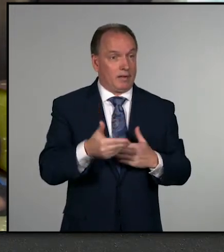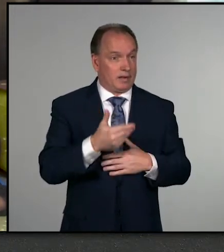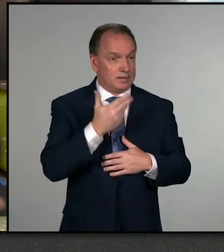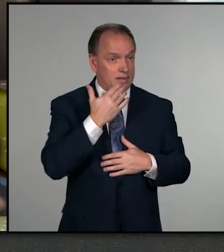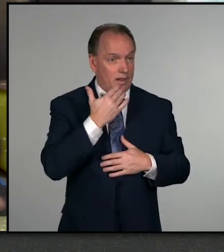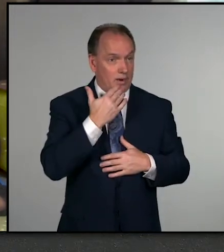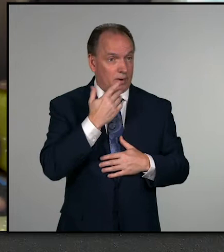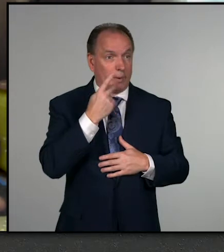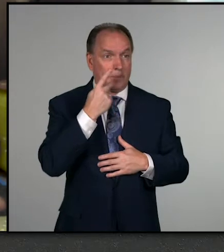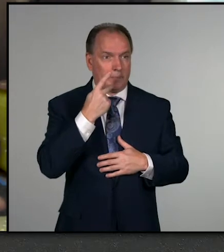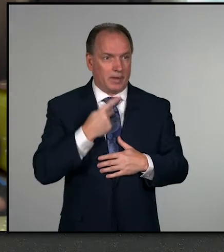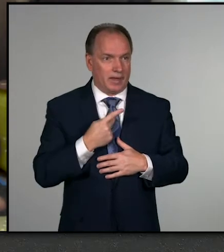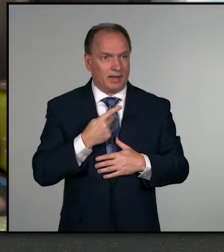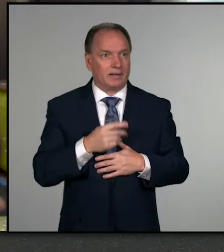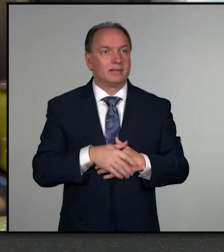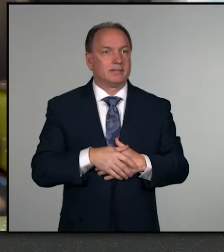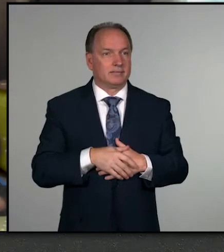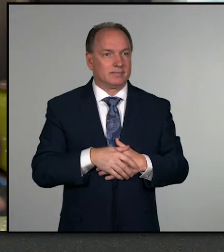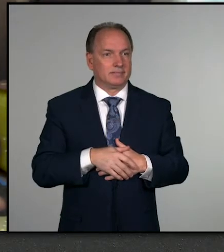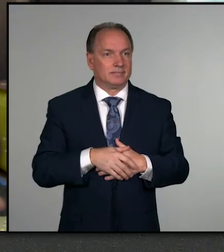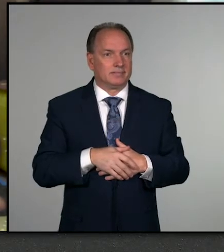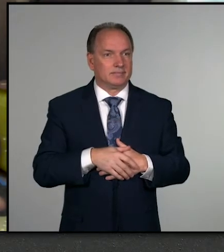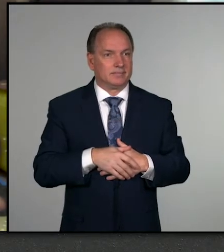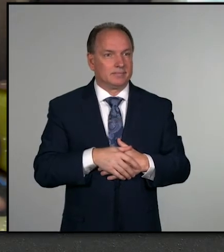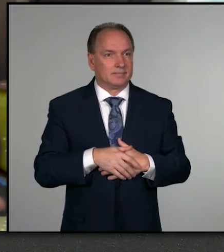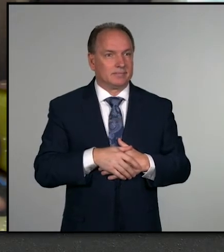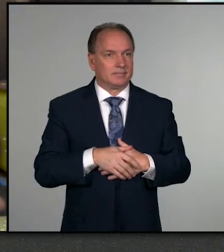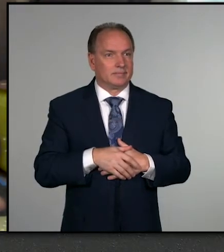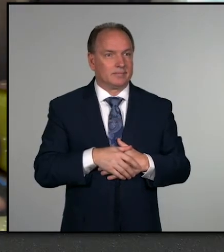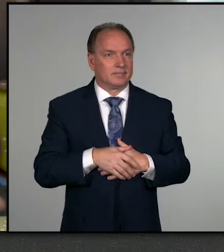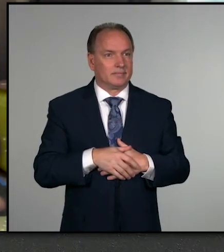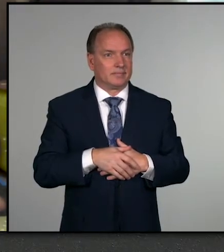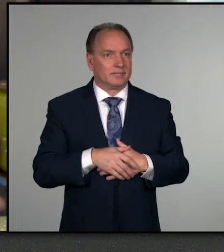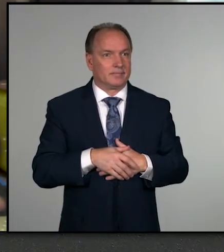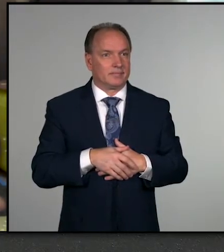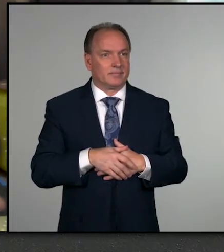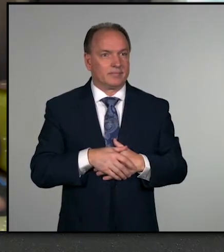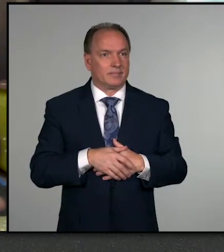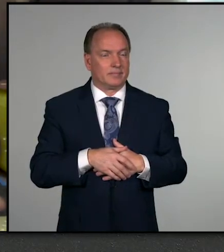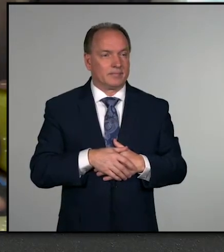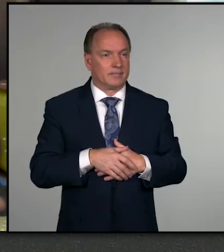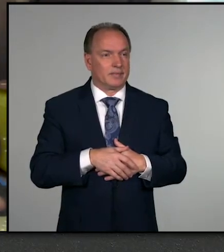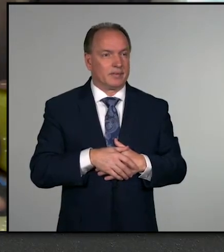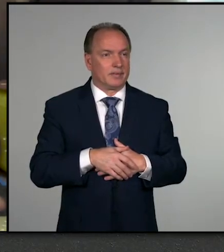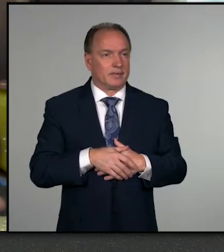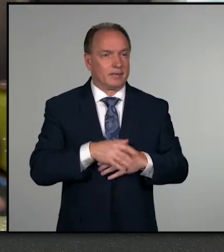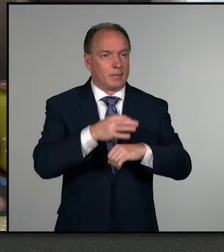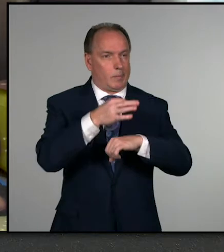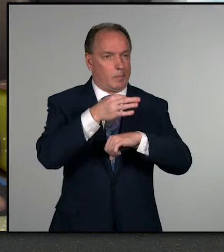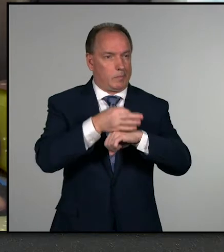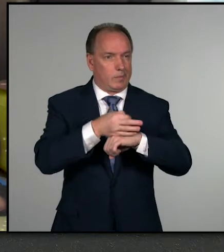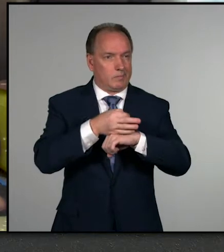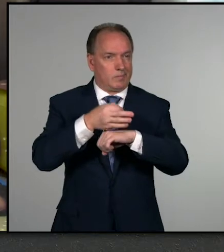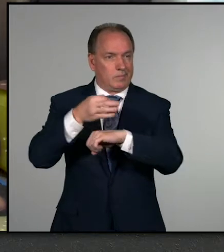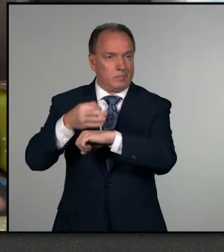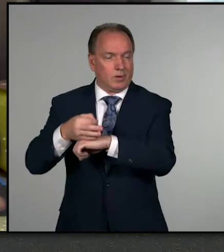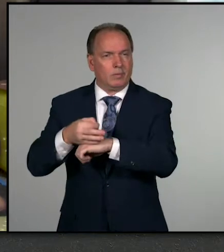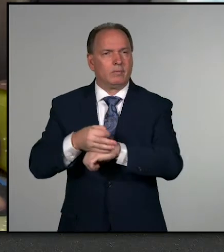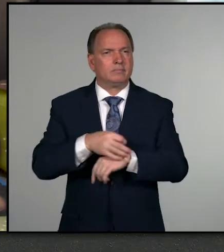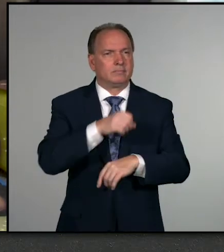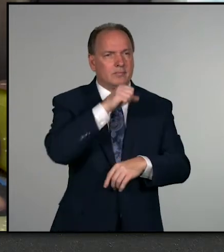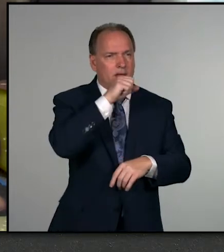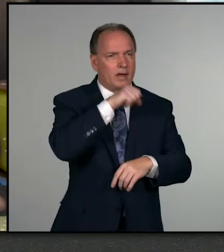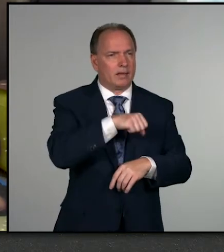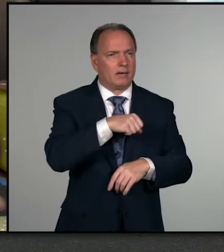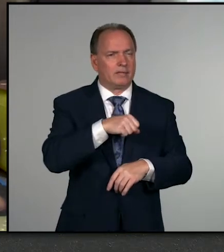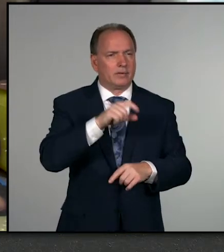next color is pink. We will tuck our pink flower right in. Oh, and I love